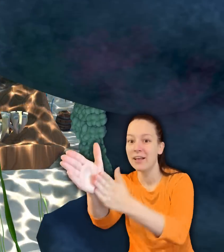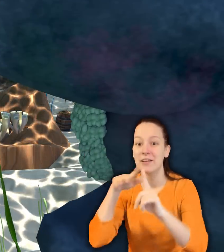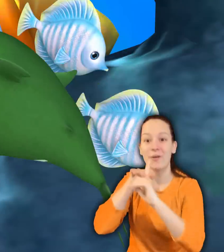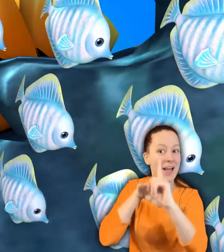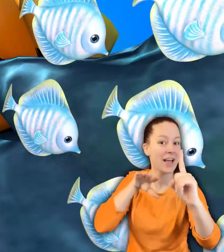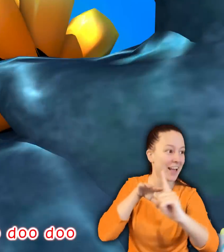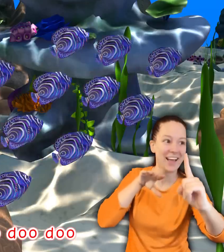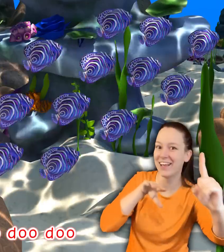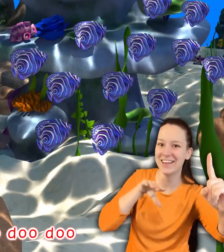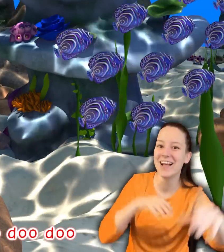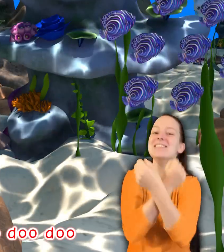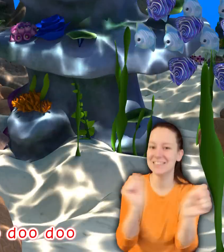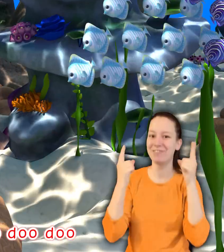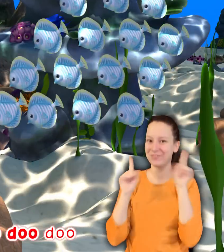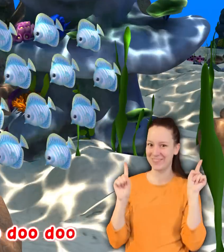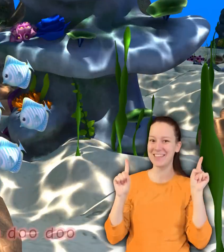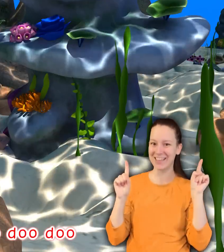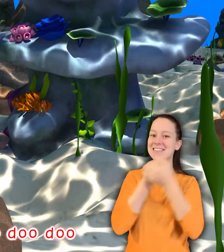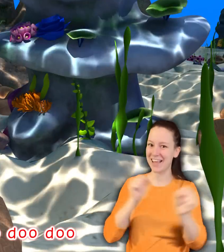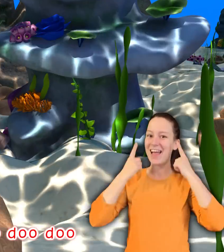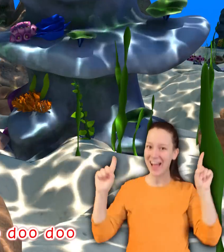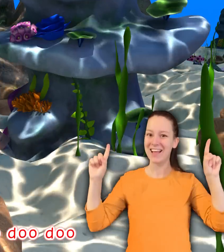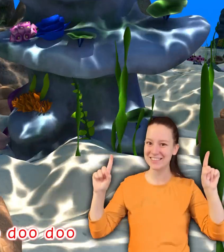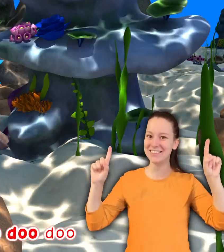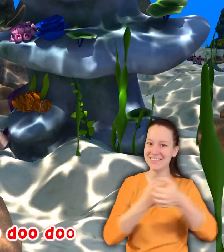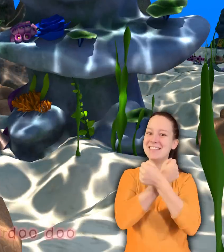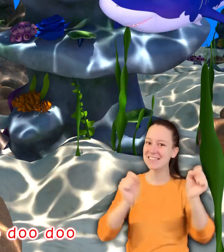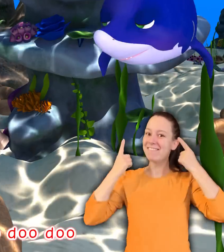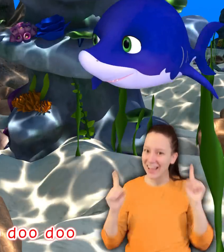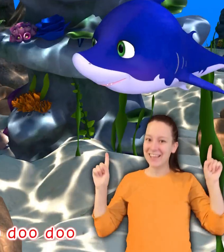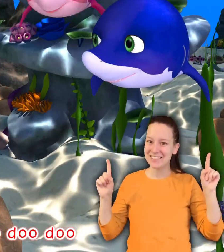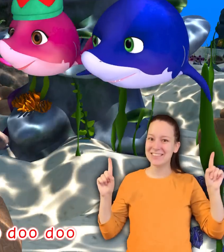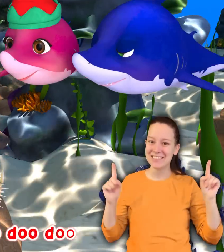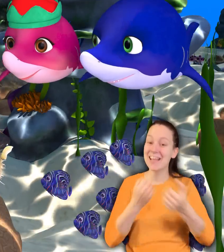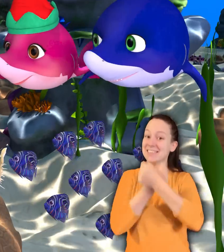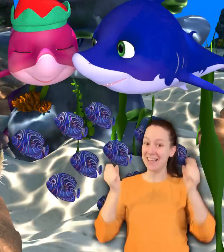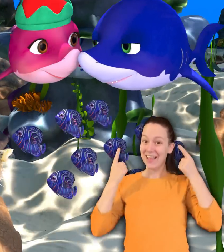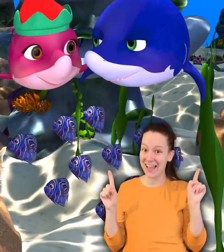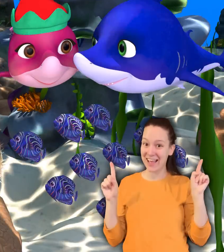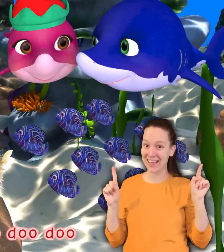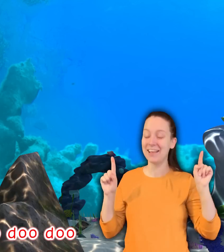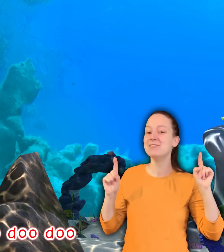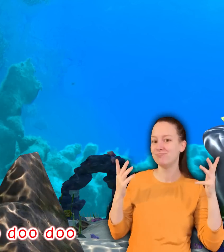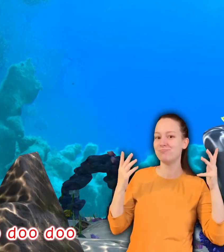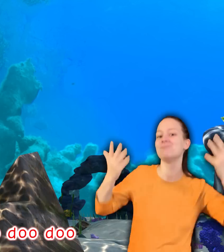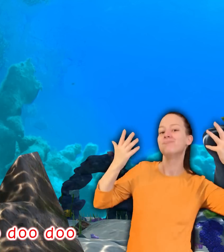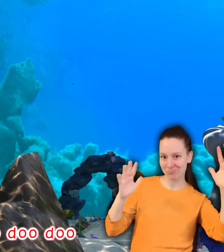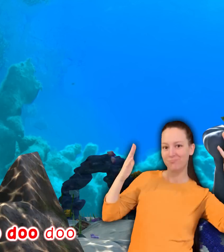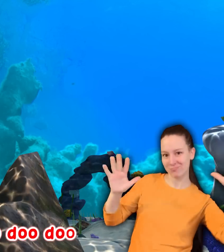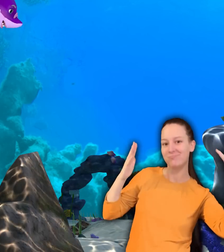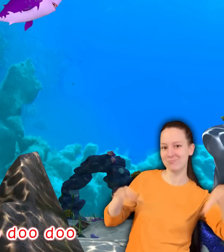run away save at last sa at last safe at last save at last it's the